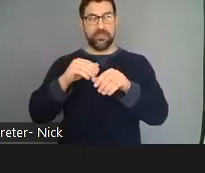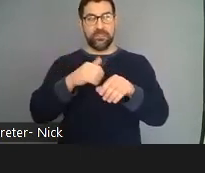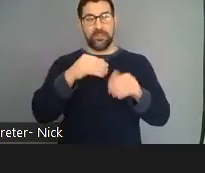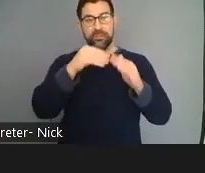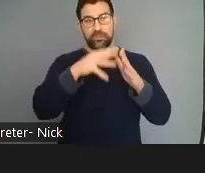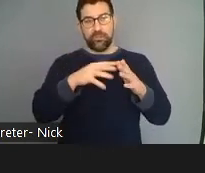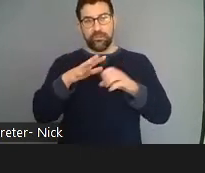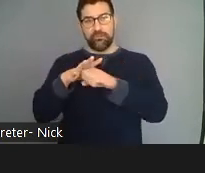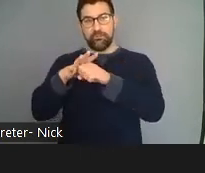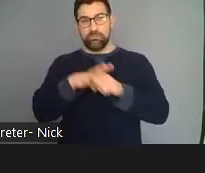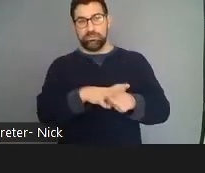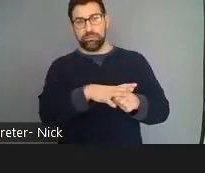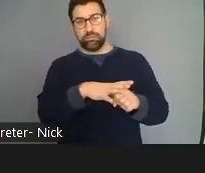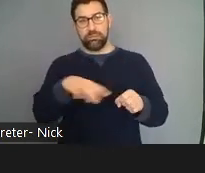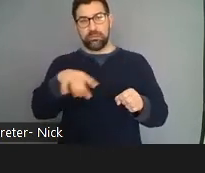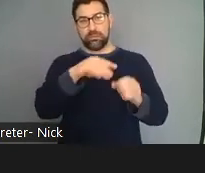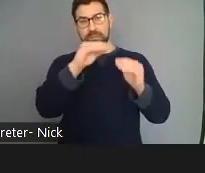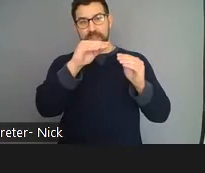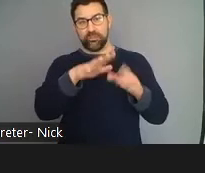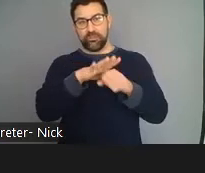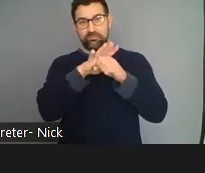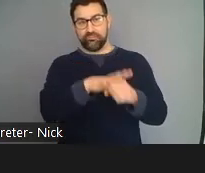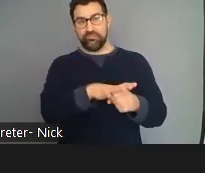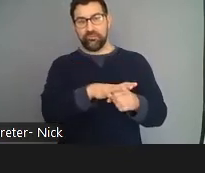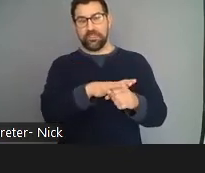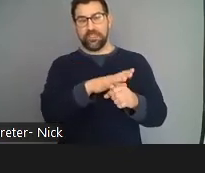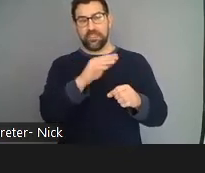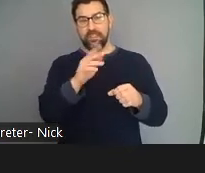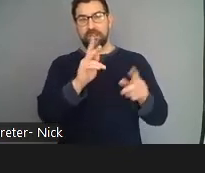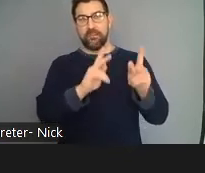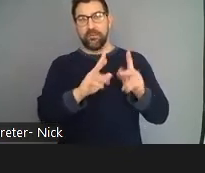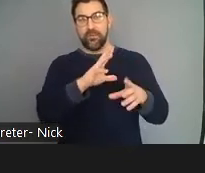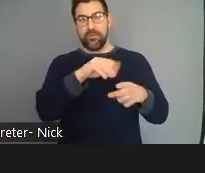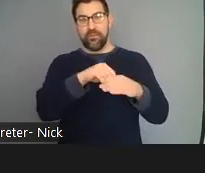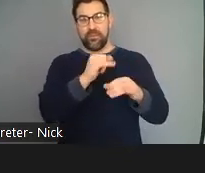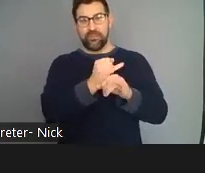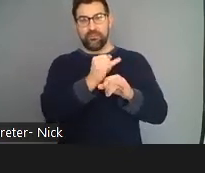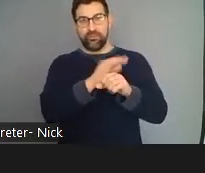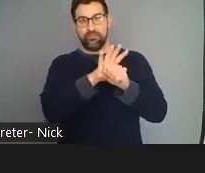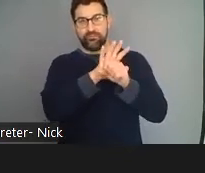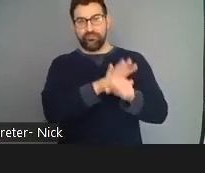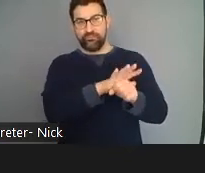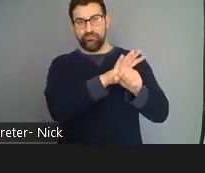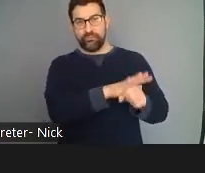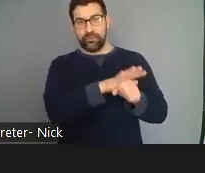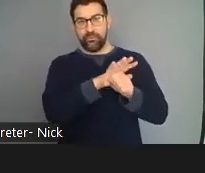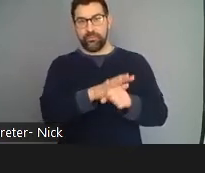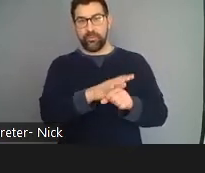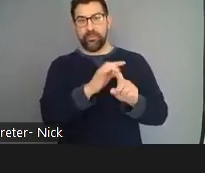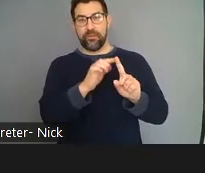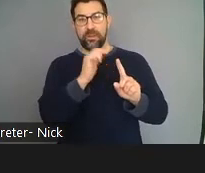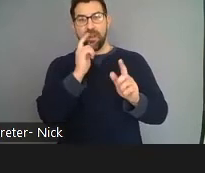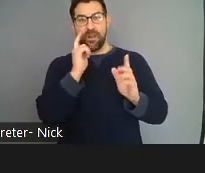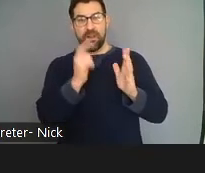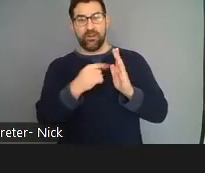and teachers, right? And dehumanizing the people within these institutions, as well as like not acknowledging our